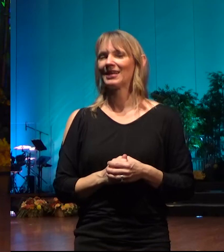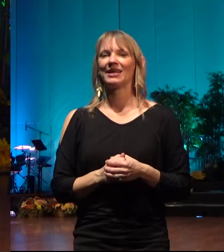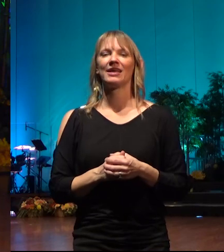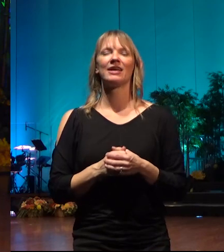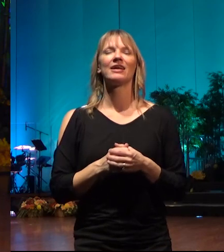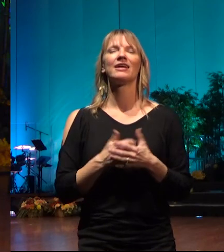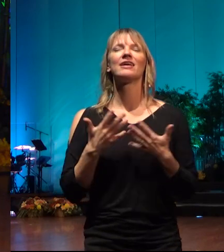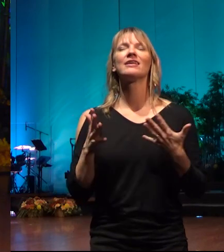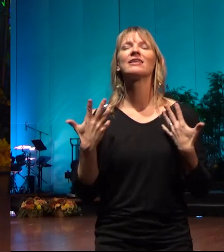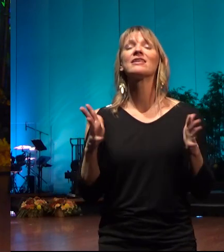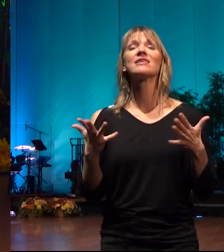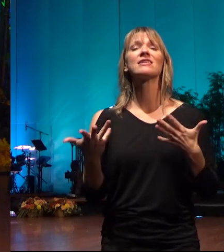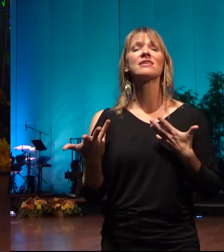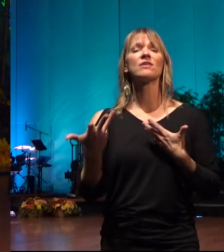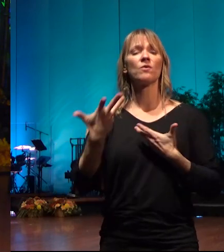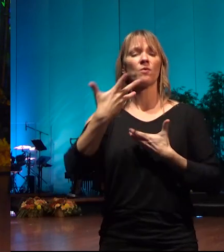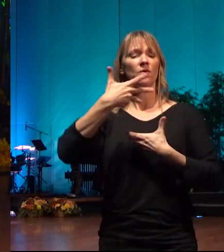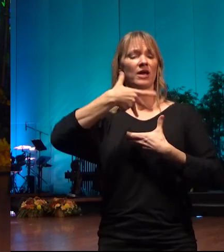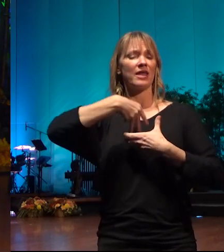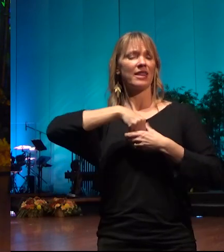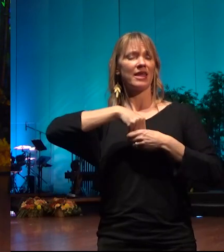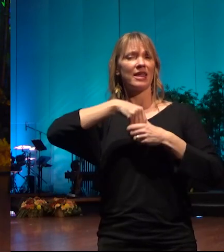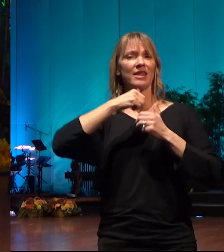to be